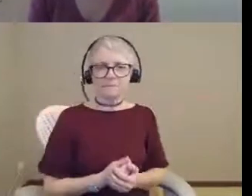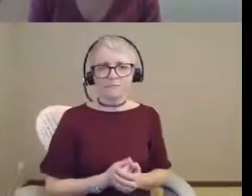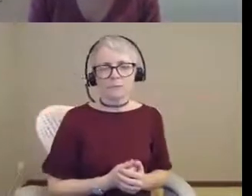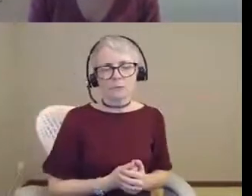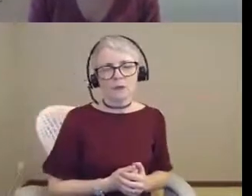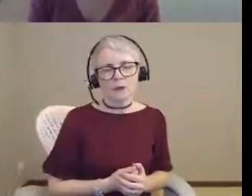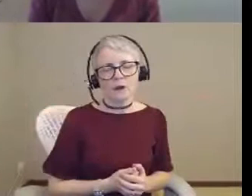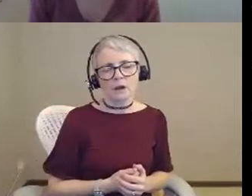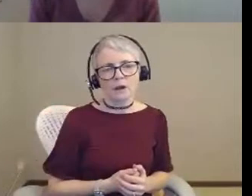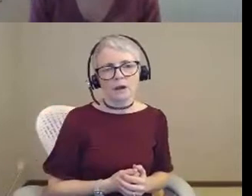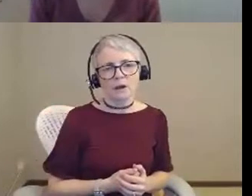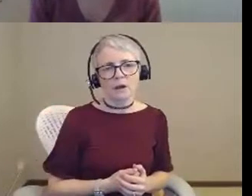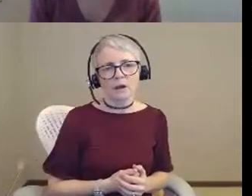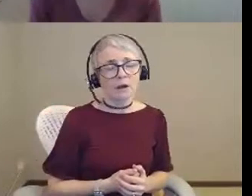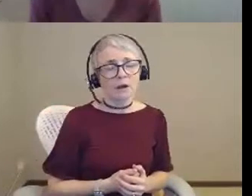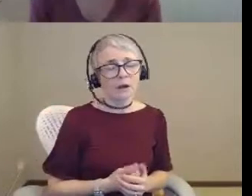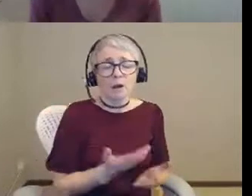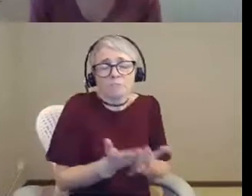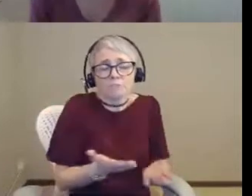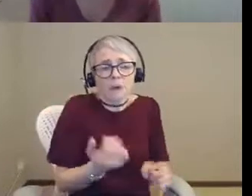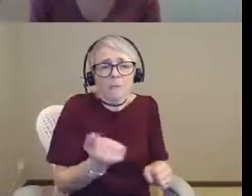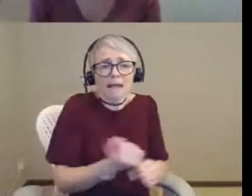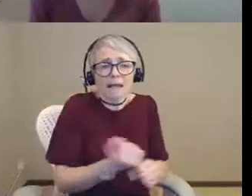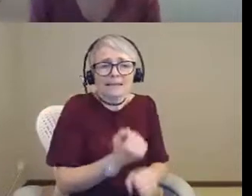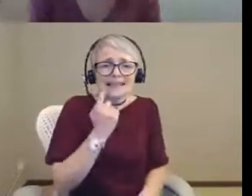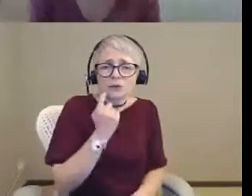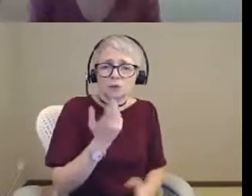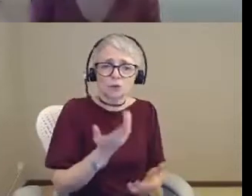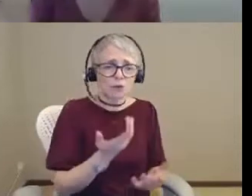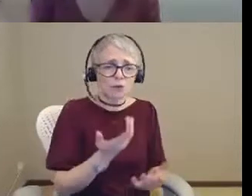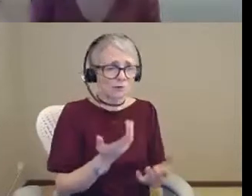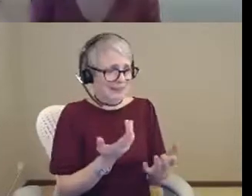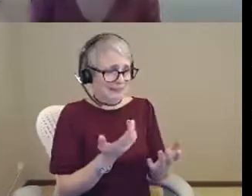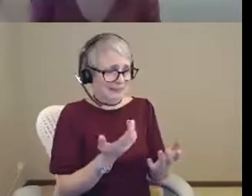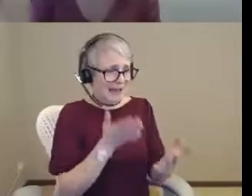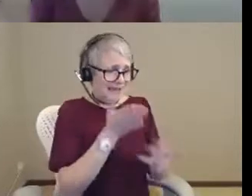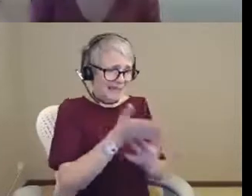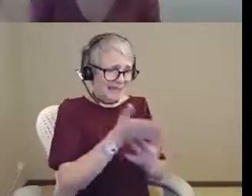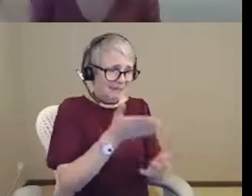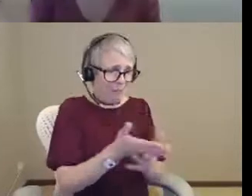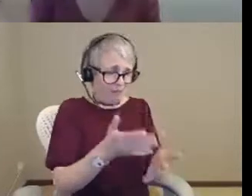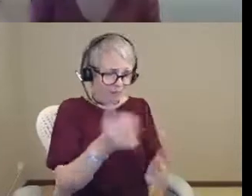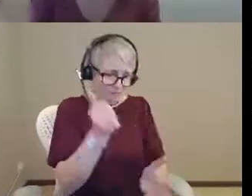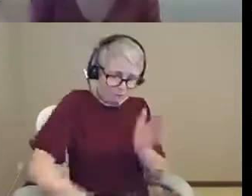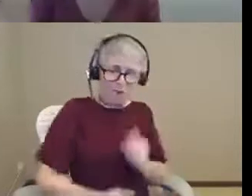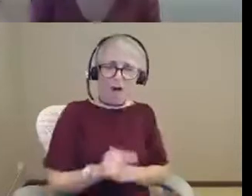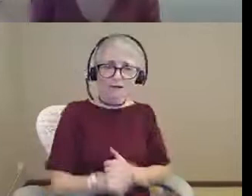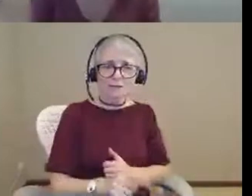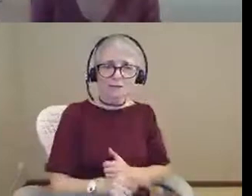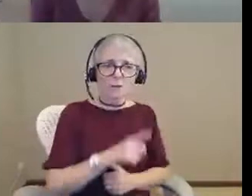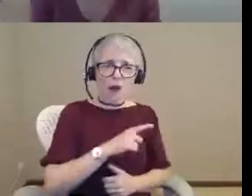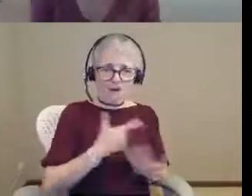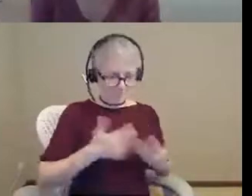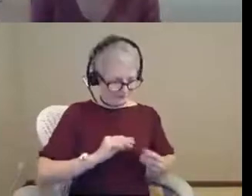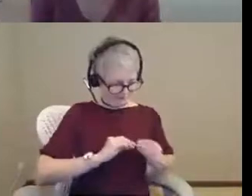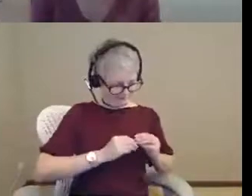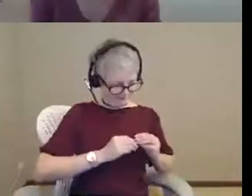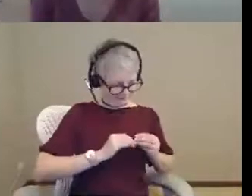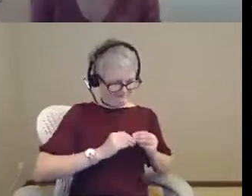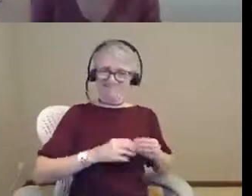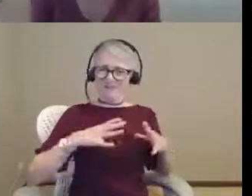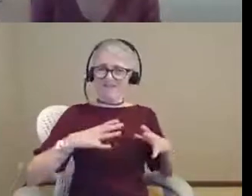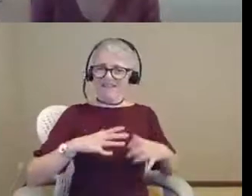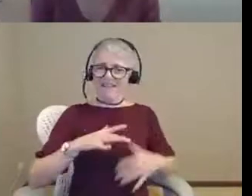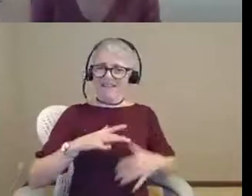much easier to be accessible right out of the box, because they've done so much of the programming for the interaction themselves. Lectora,